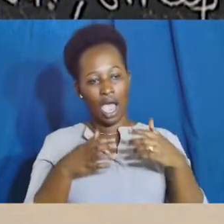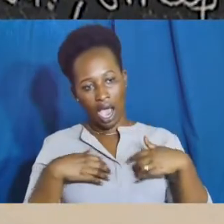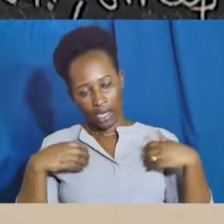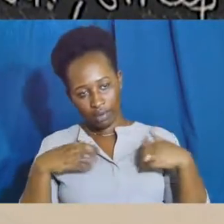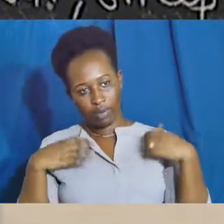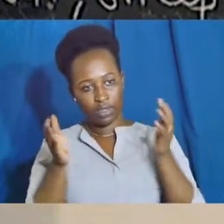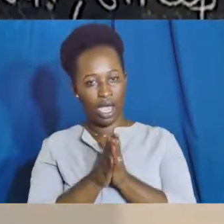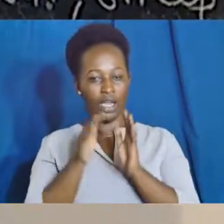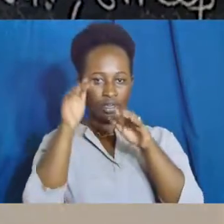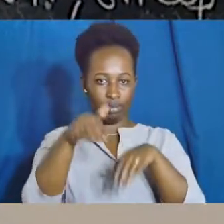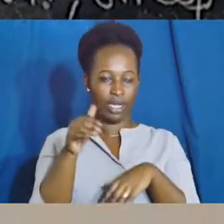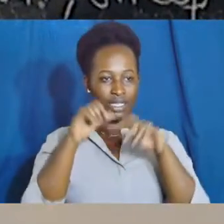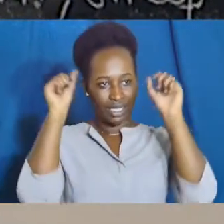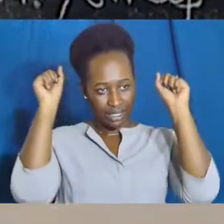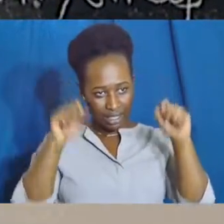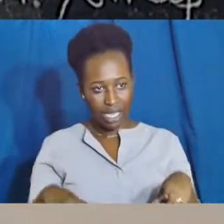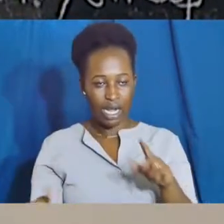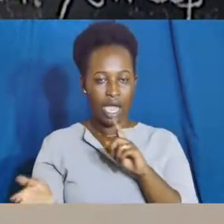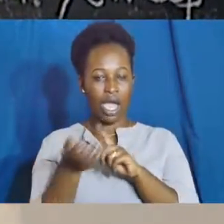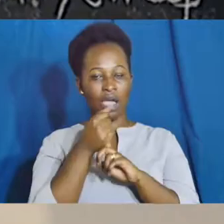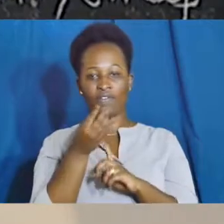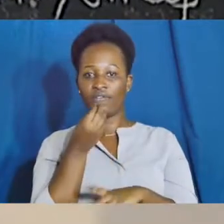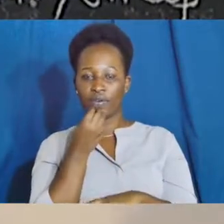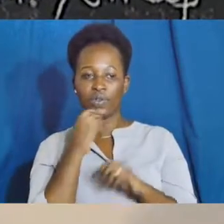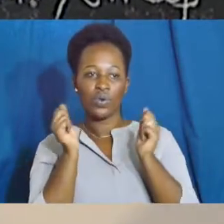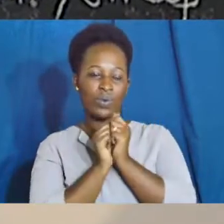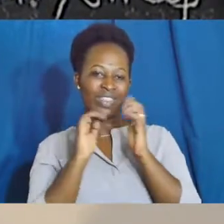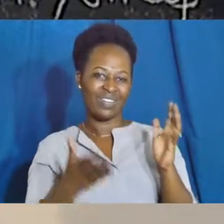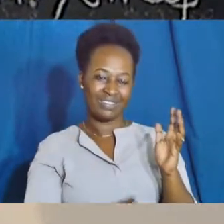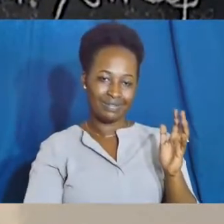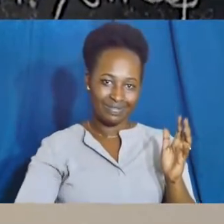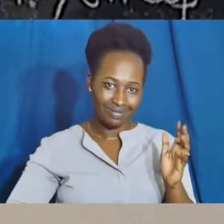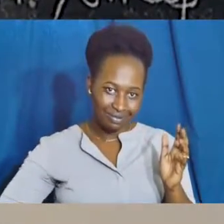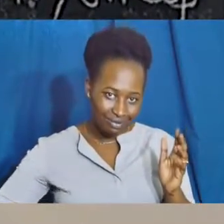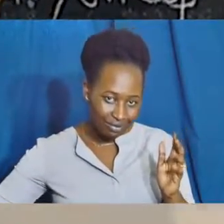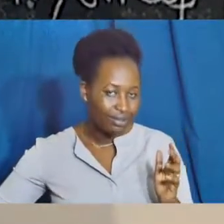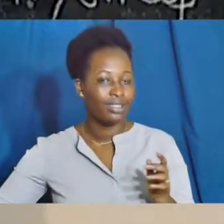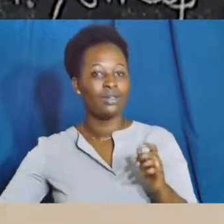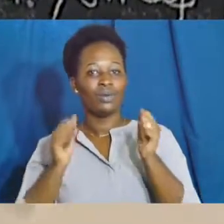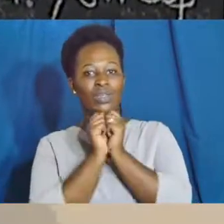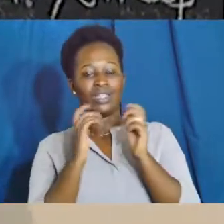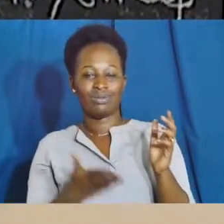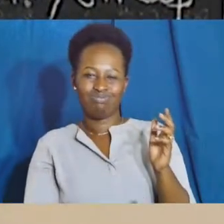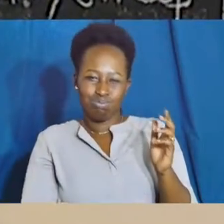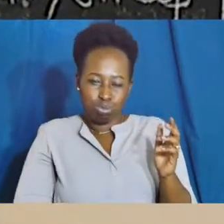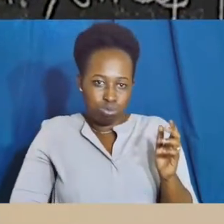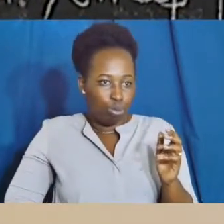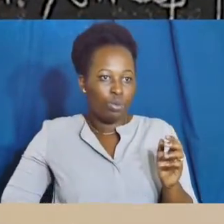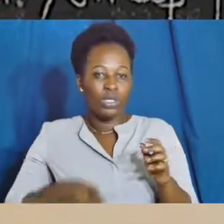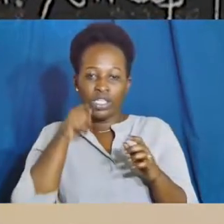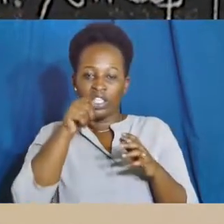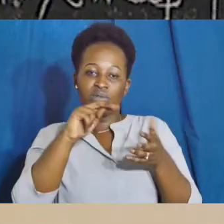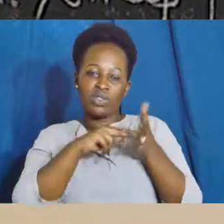food without starving, without famine, that means carrying capacity.